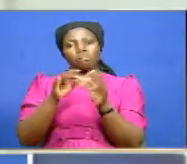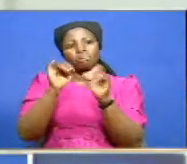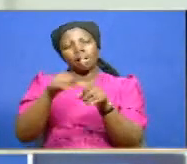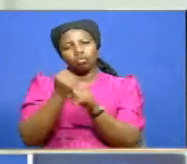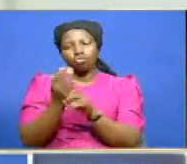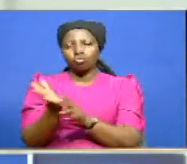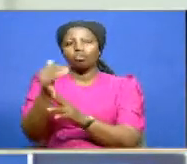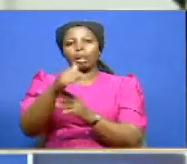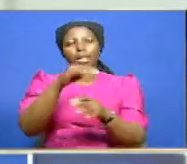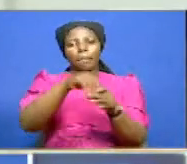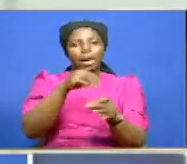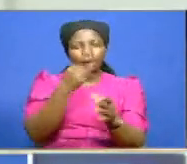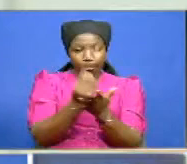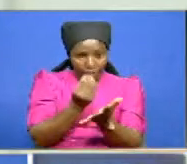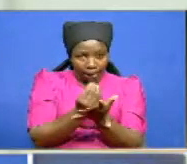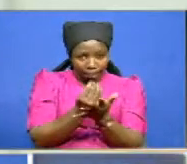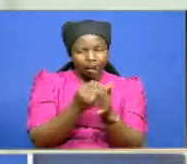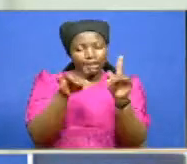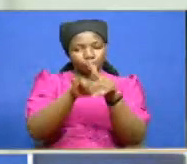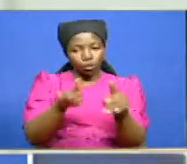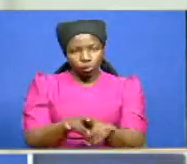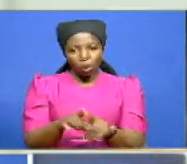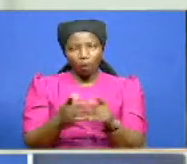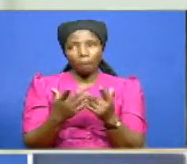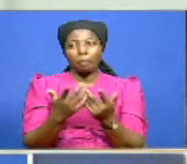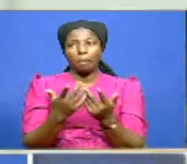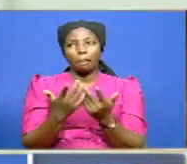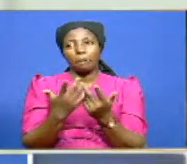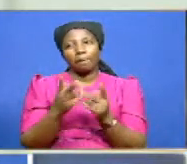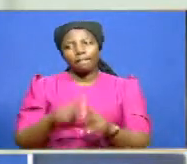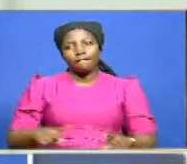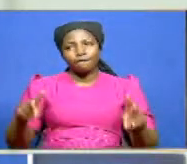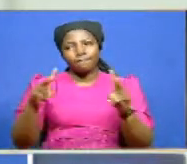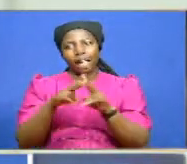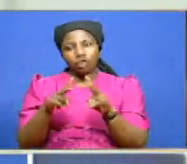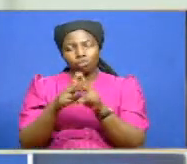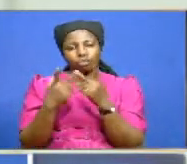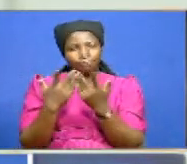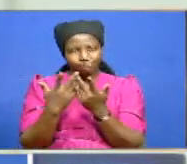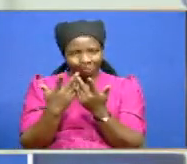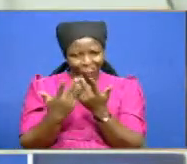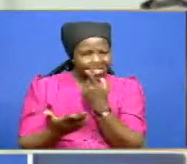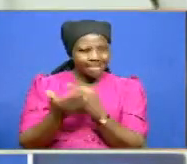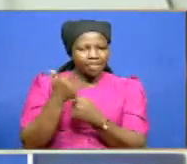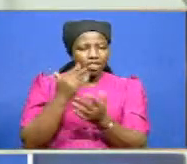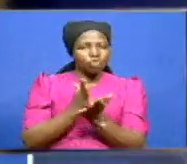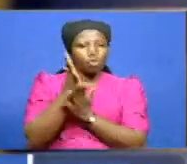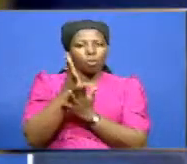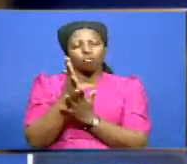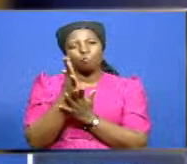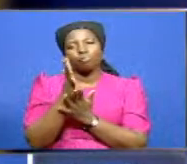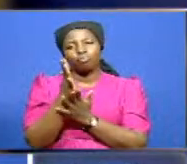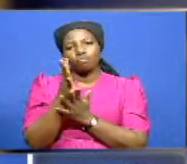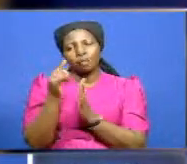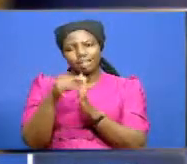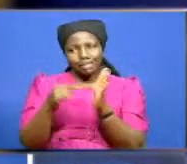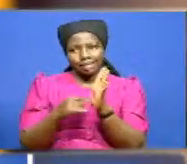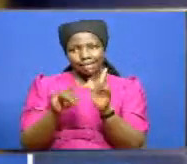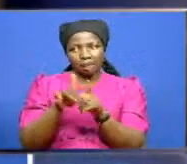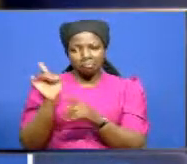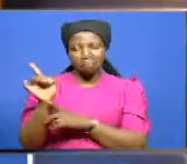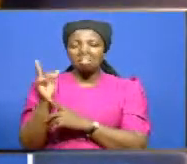raising and value realization through listings such as this one. Having completed